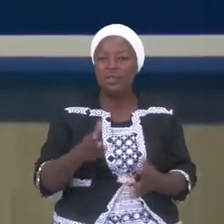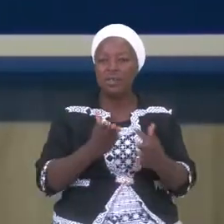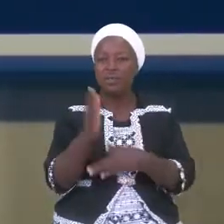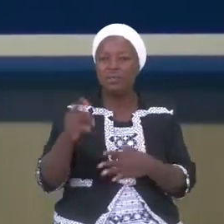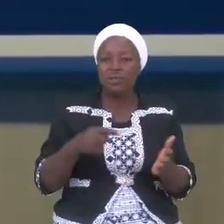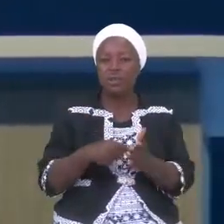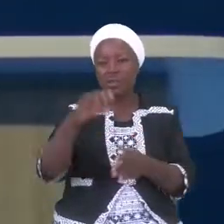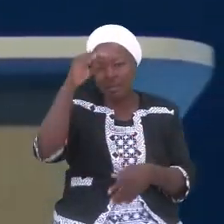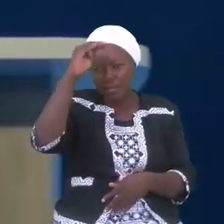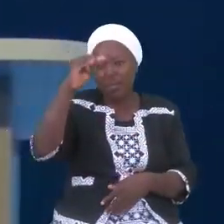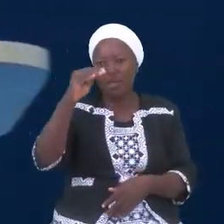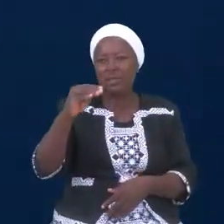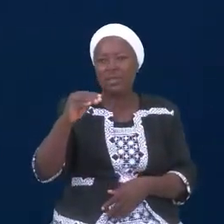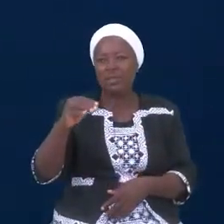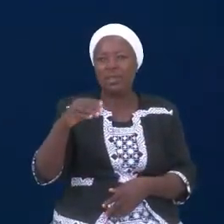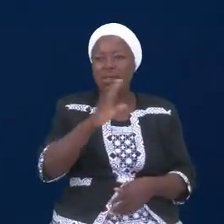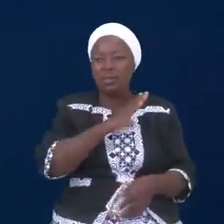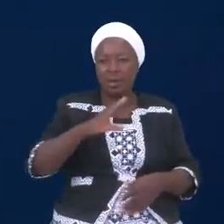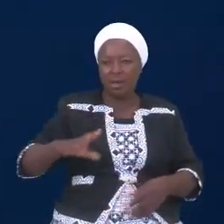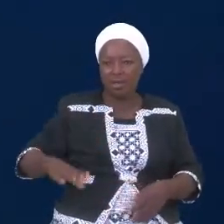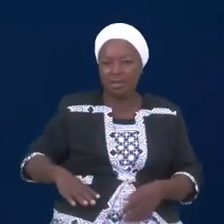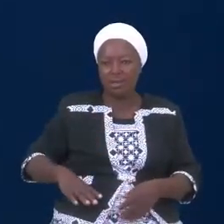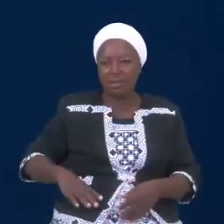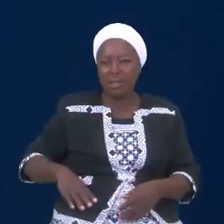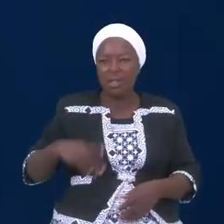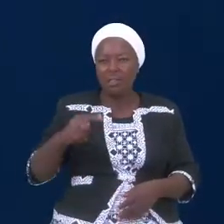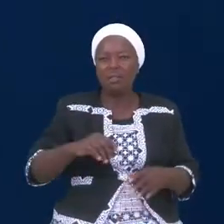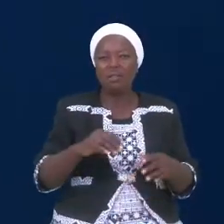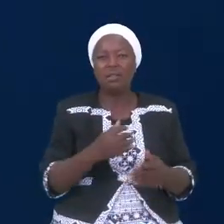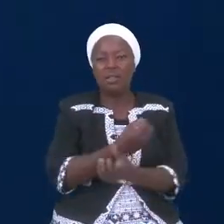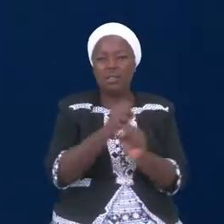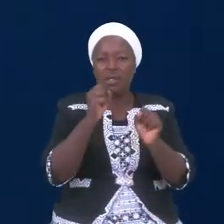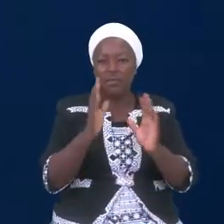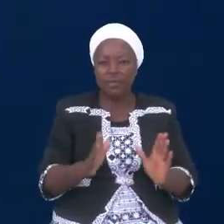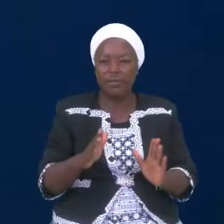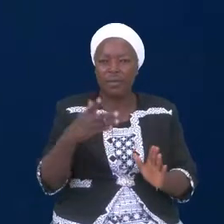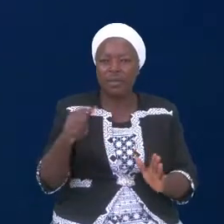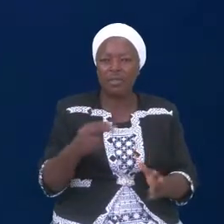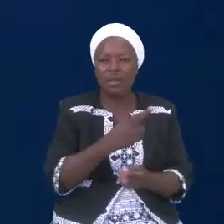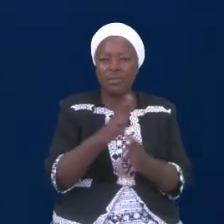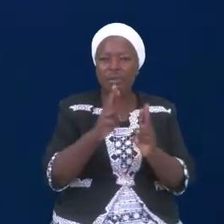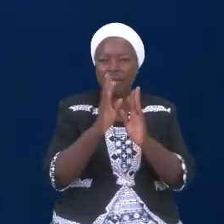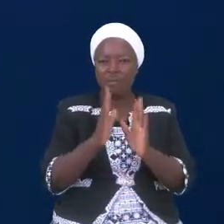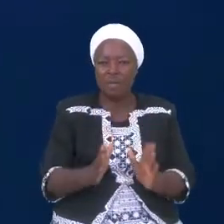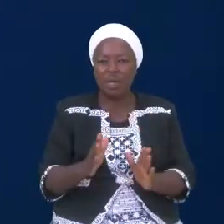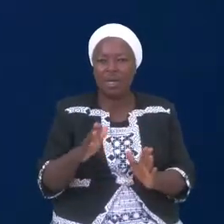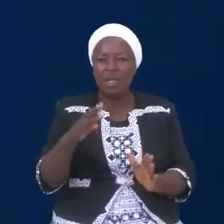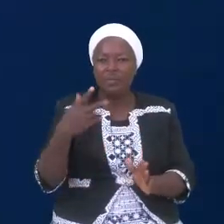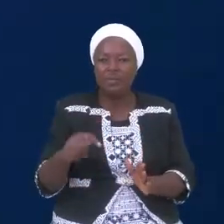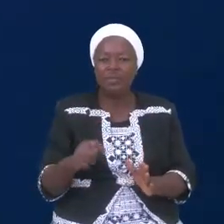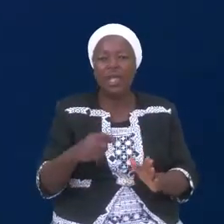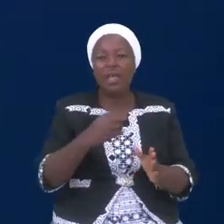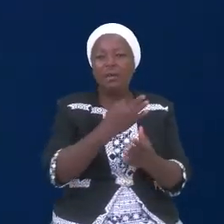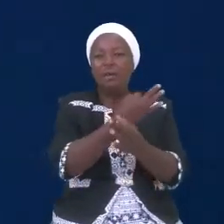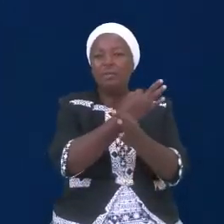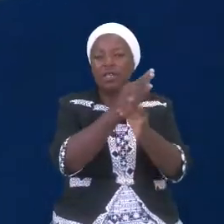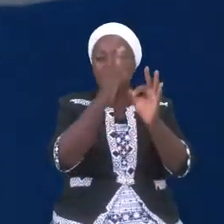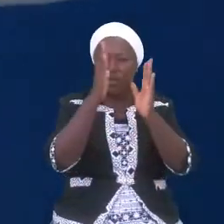this man, the Christ, the Savior, the Redeemer, the